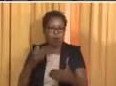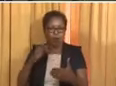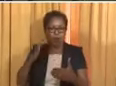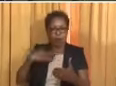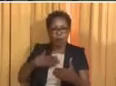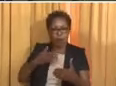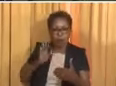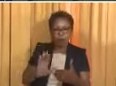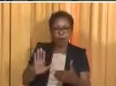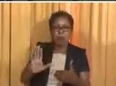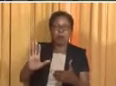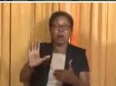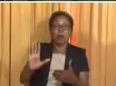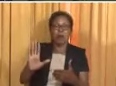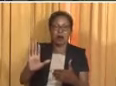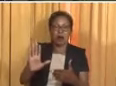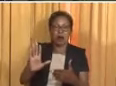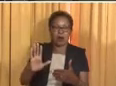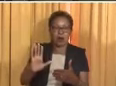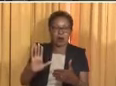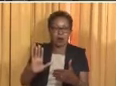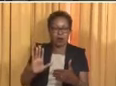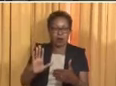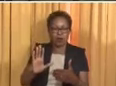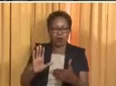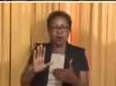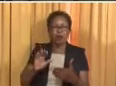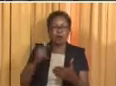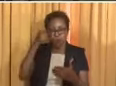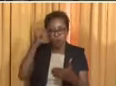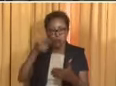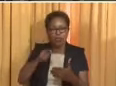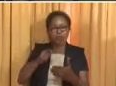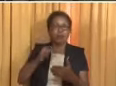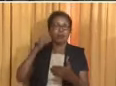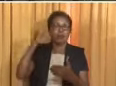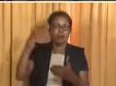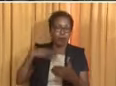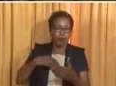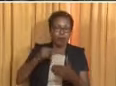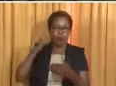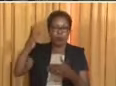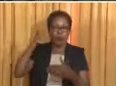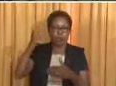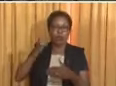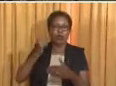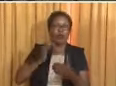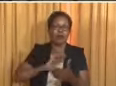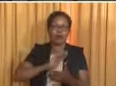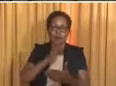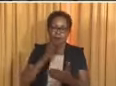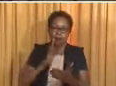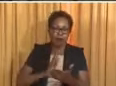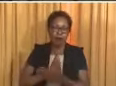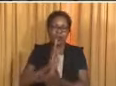electorate is itself a limitation of the people's political rights under Article 38 of the Constitution. Such proposition